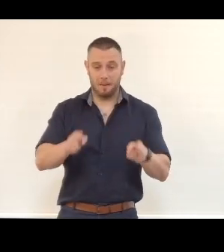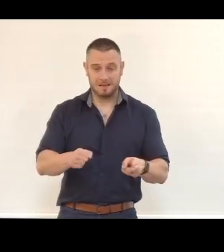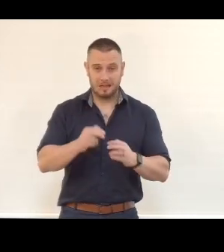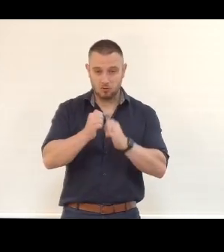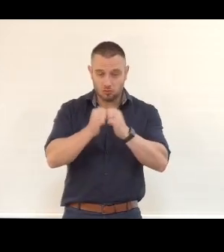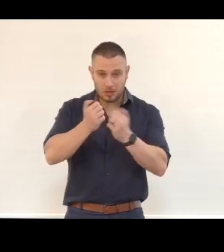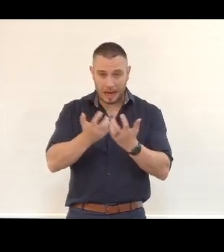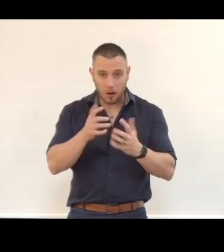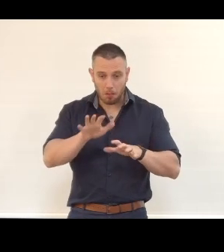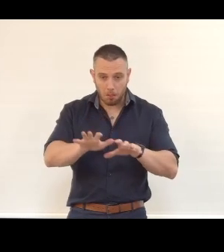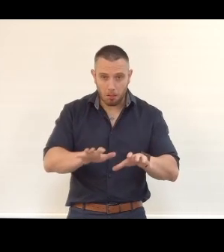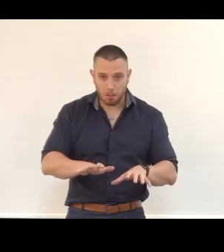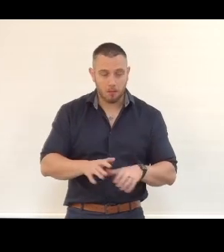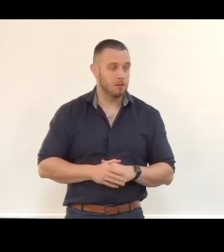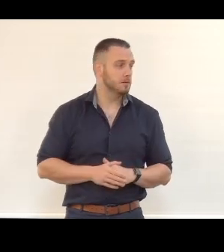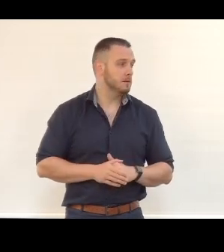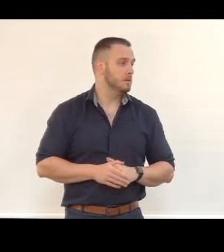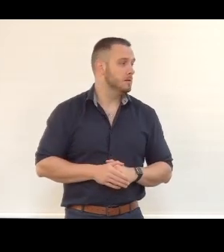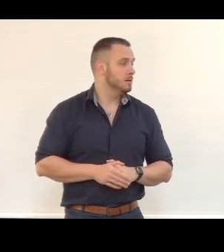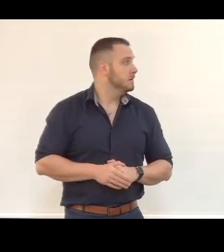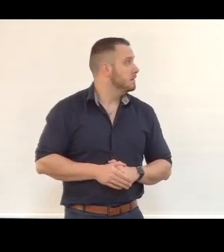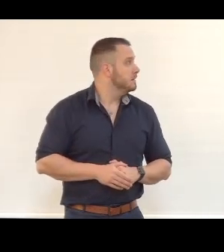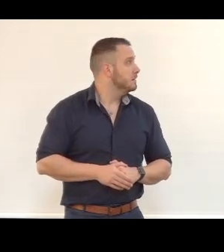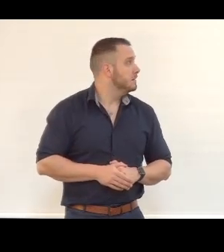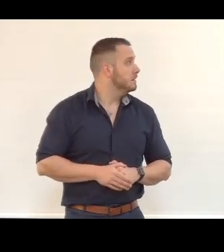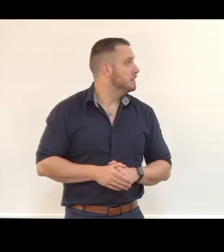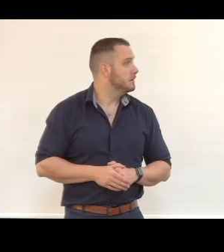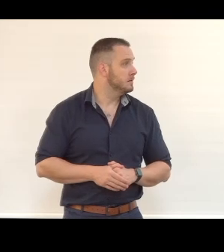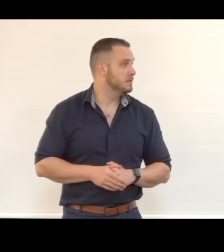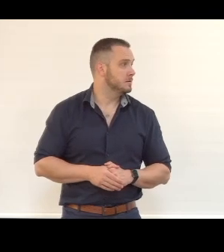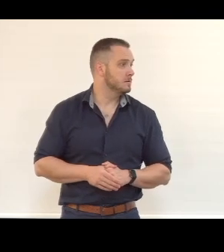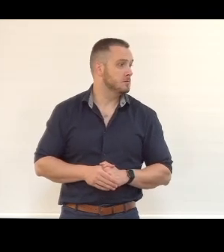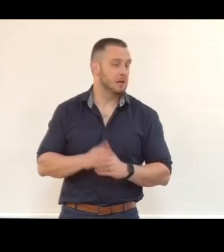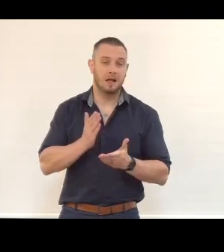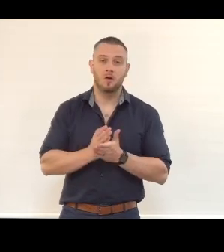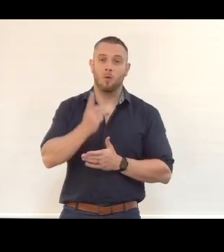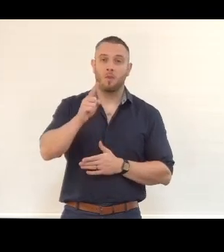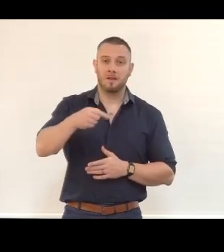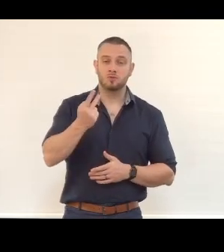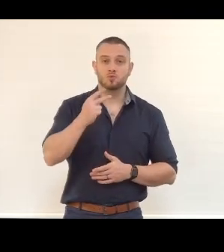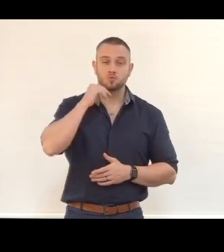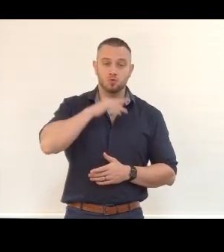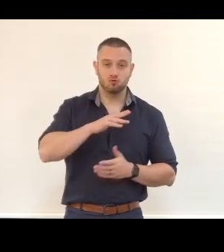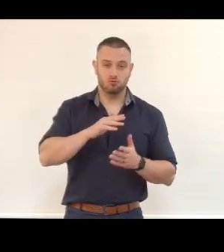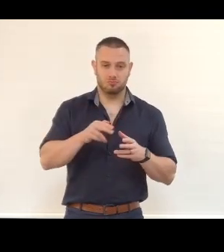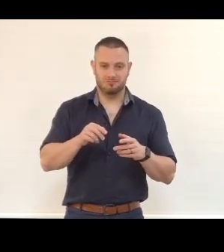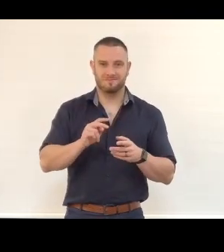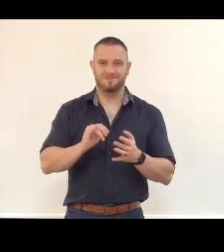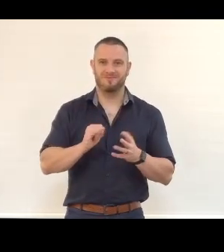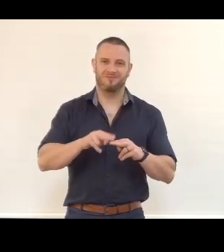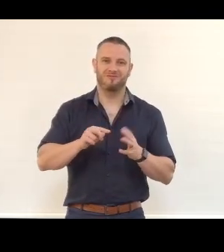and the layout. So the habitat, how does it look like? So it's a 1,200 square feet dome, so